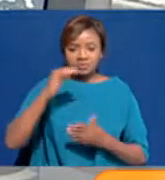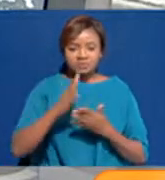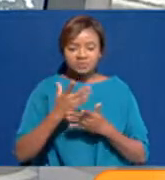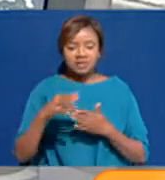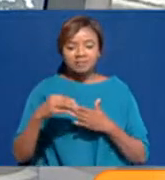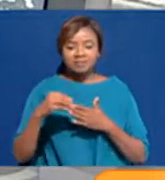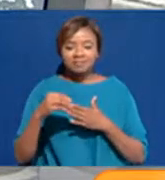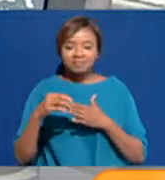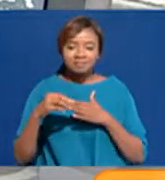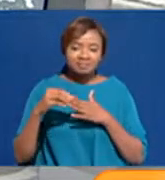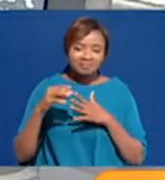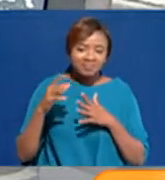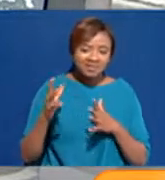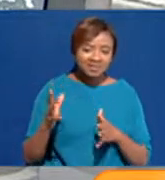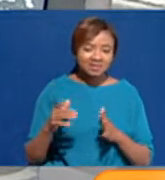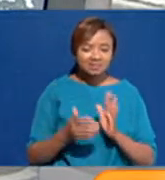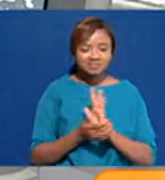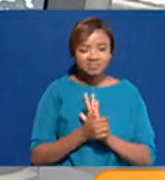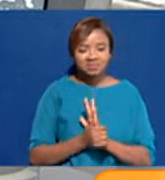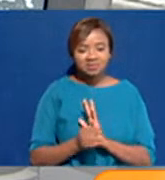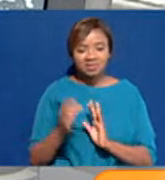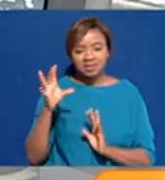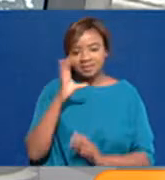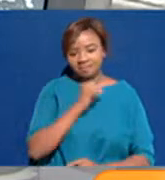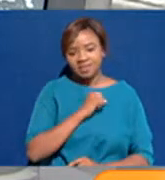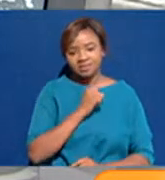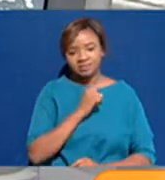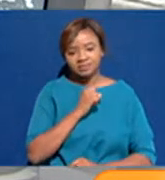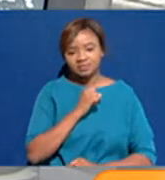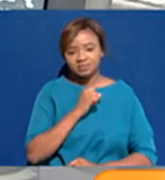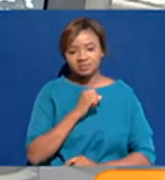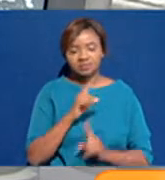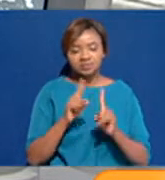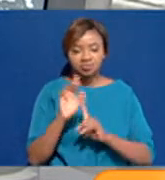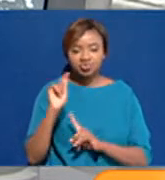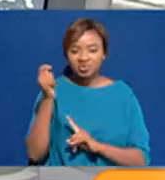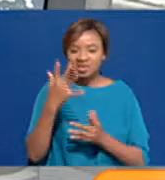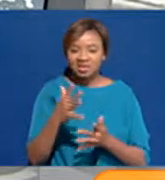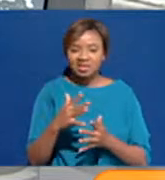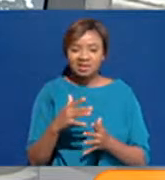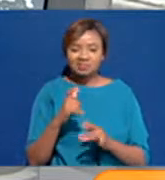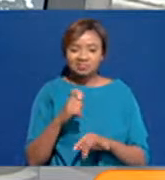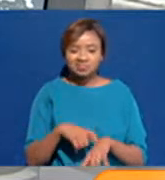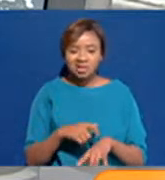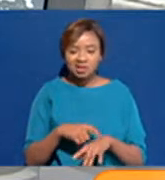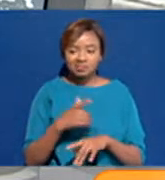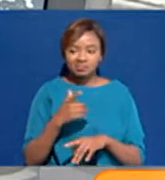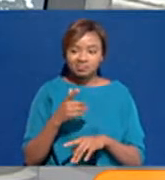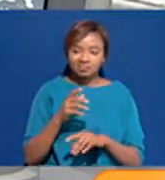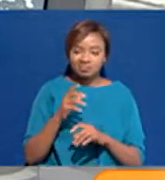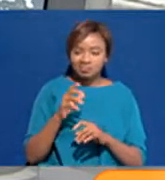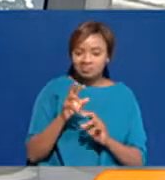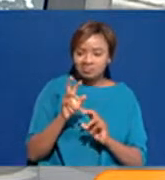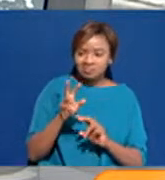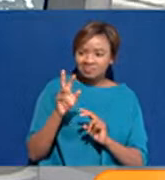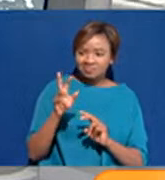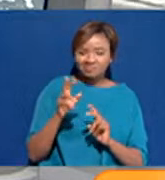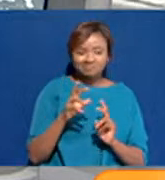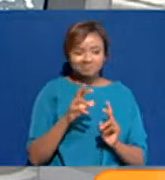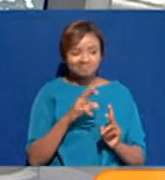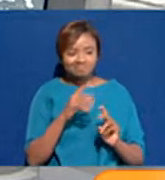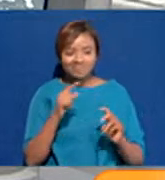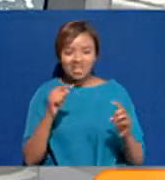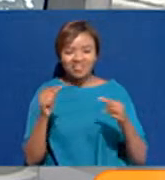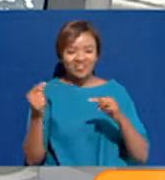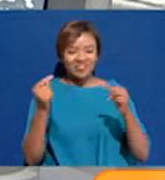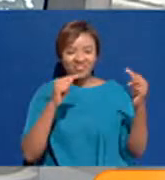missing. And Kenyans oftentimes get the raw deal when it comes to the exchanges that we see playing out on